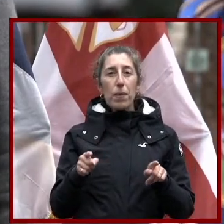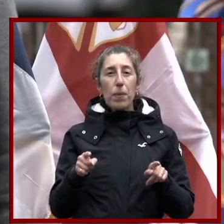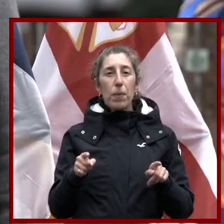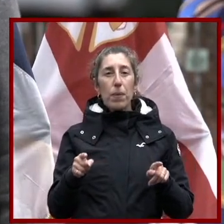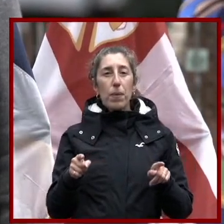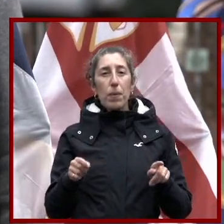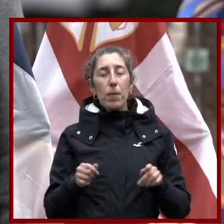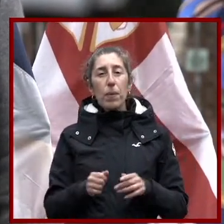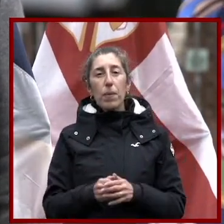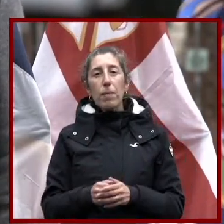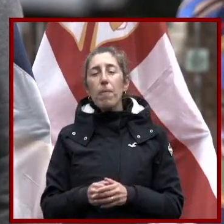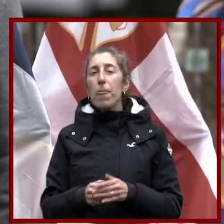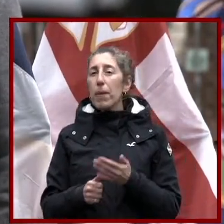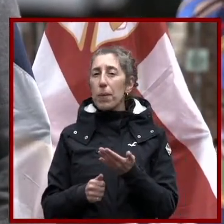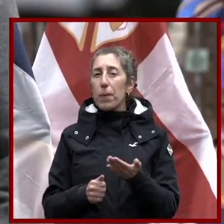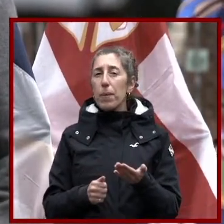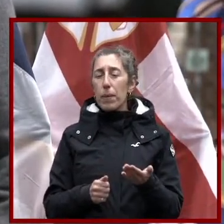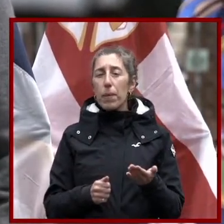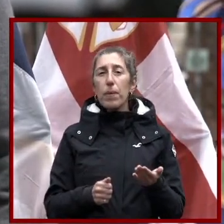for you,